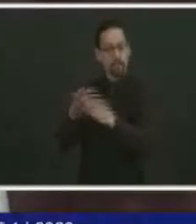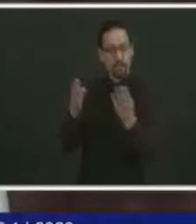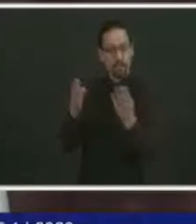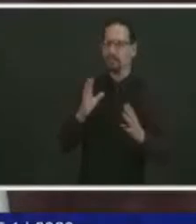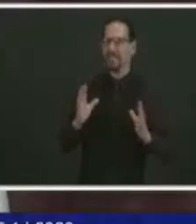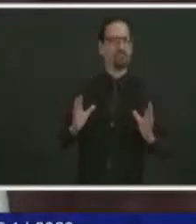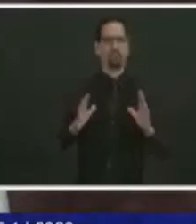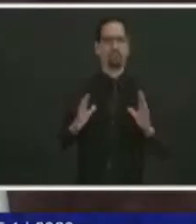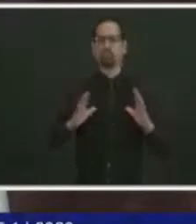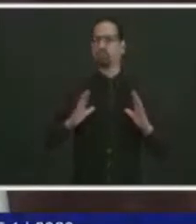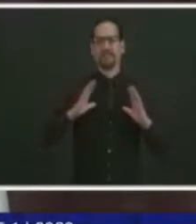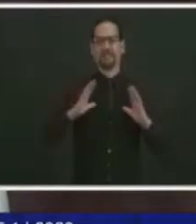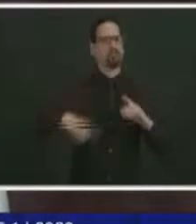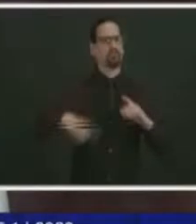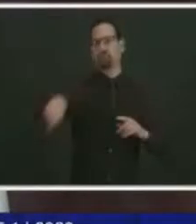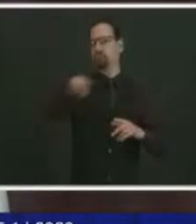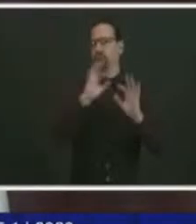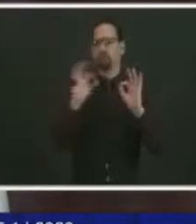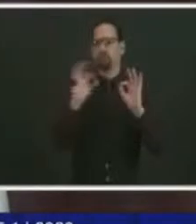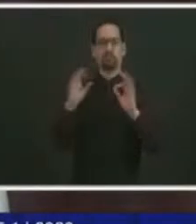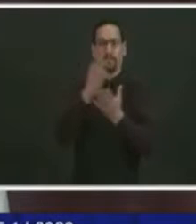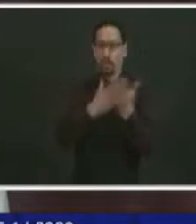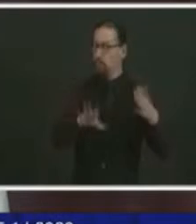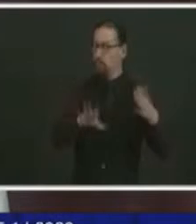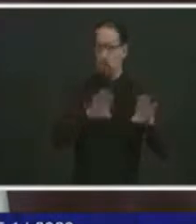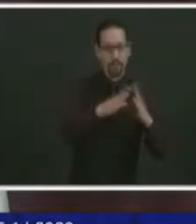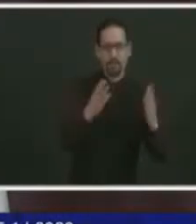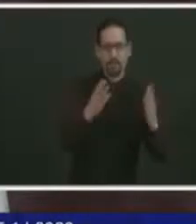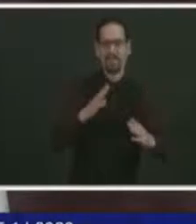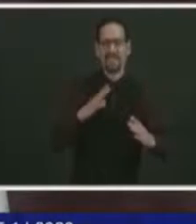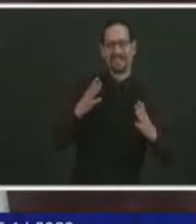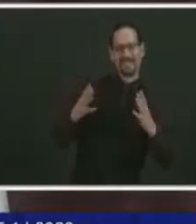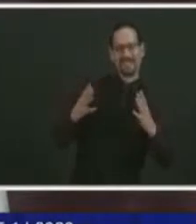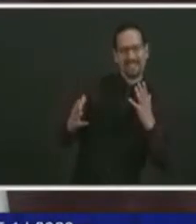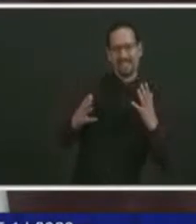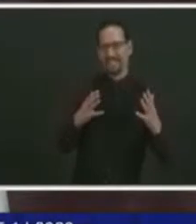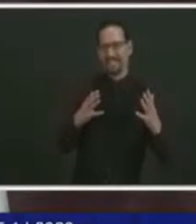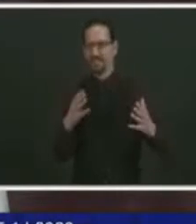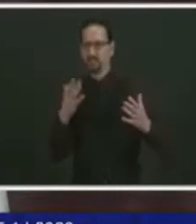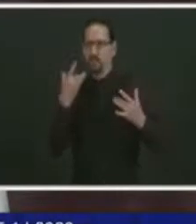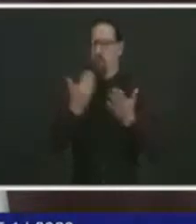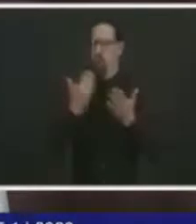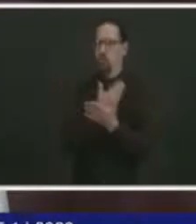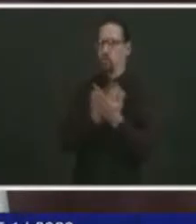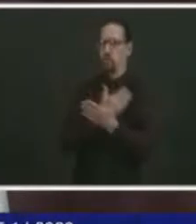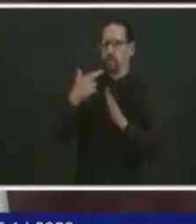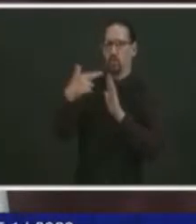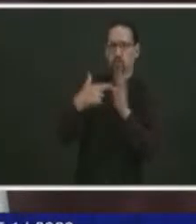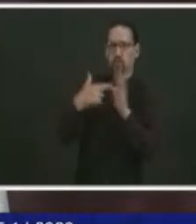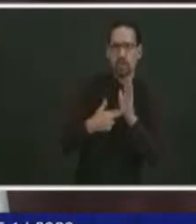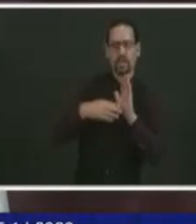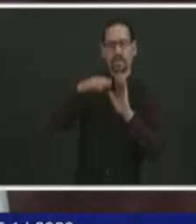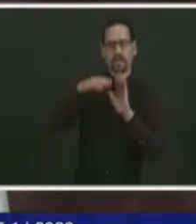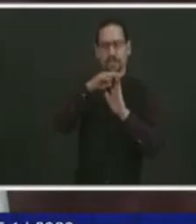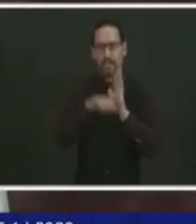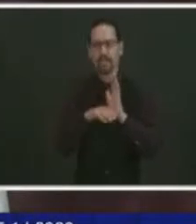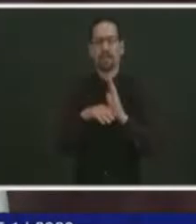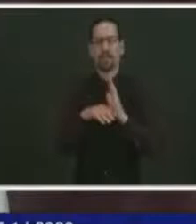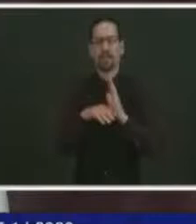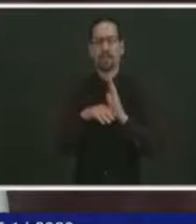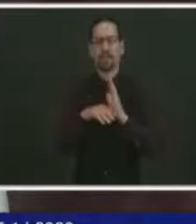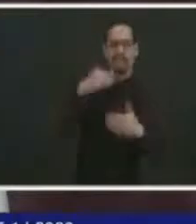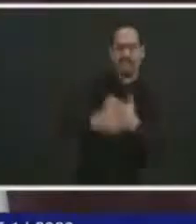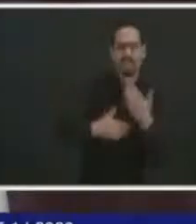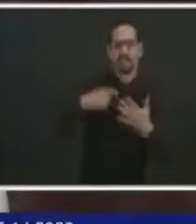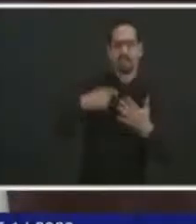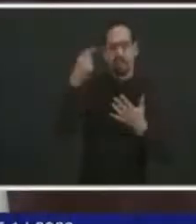the truth is, as people start to realize all of the new process that you have to put in place to do this safely, many